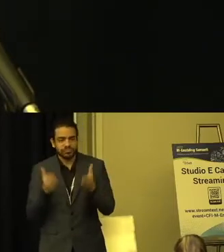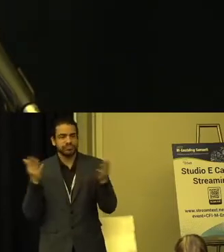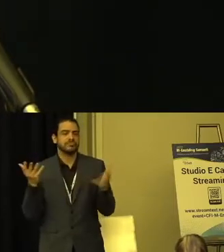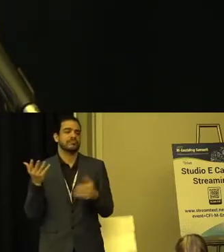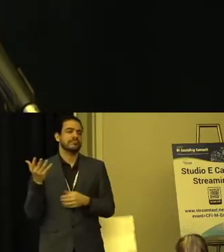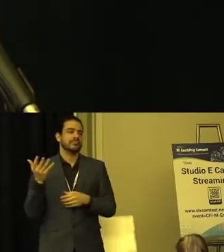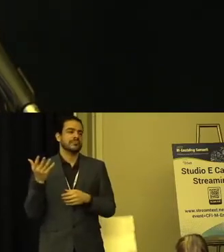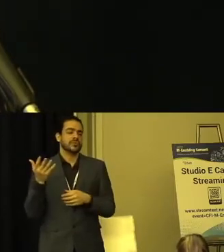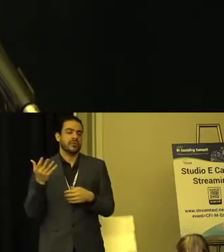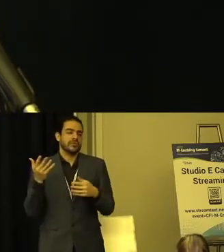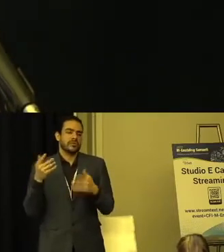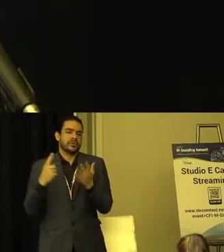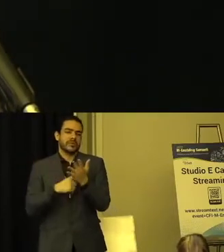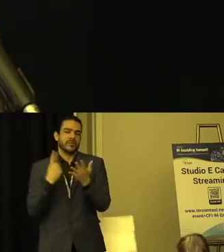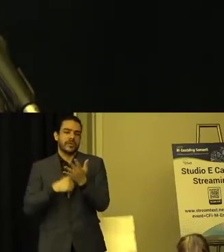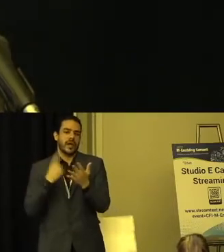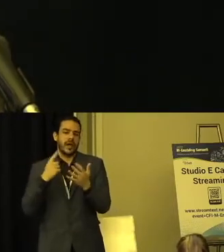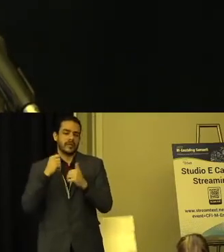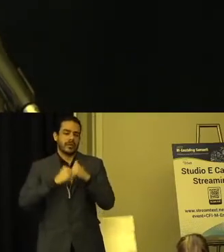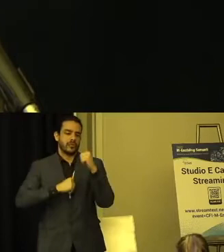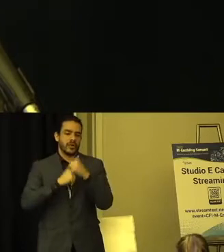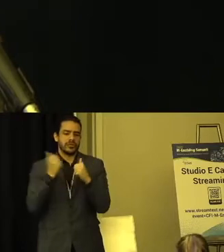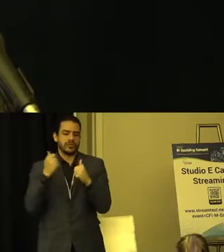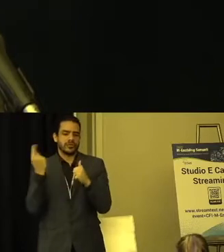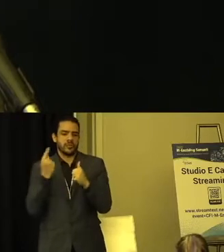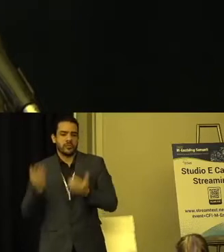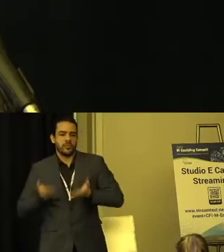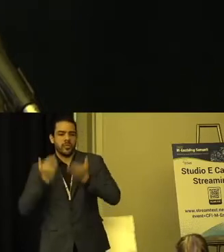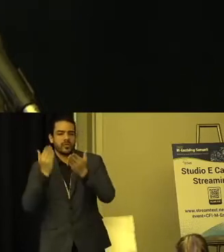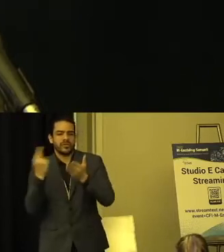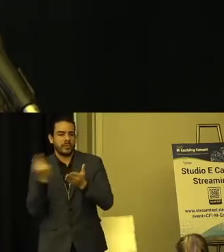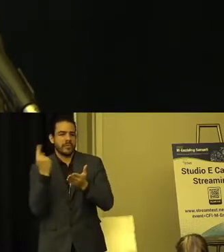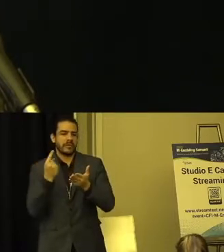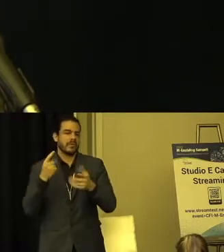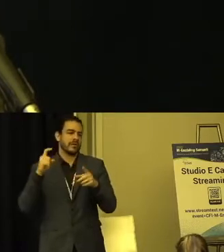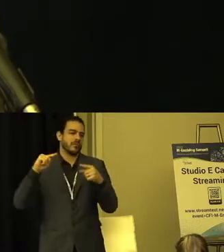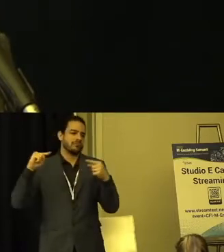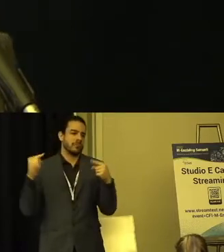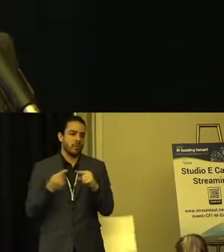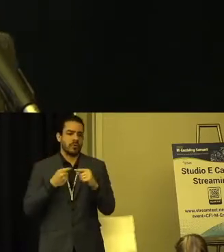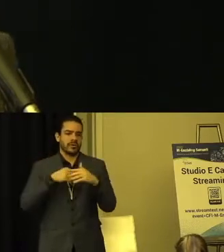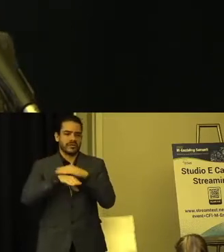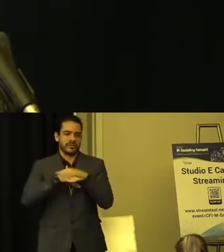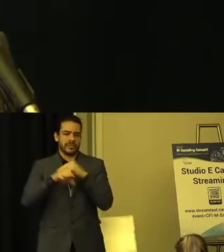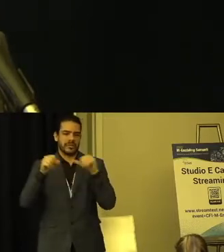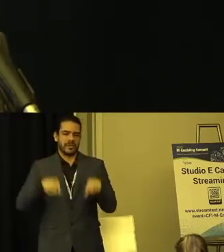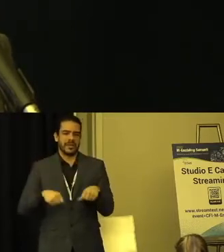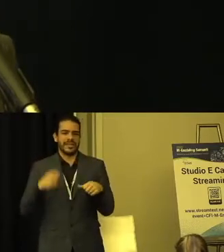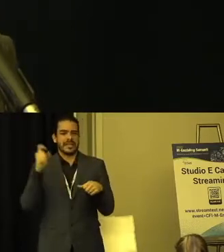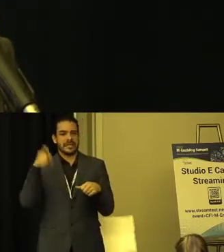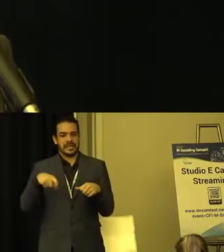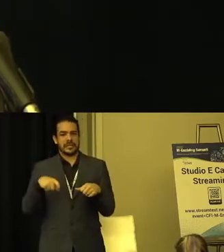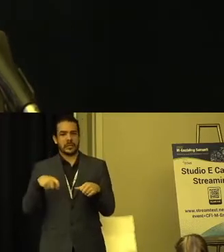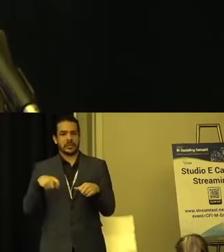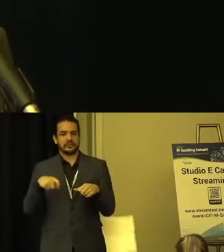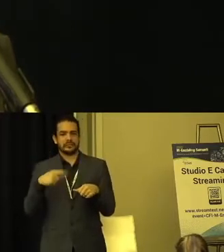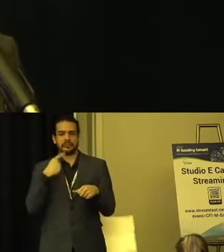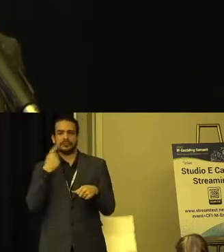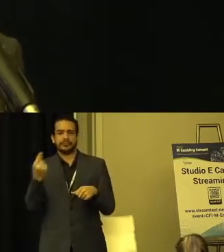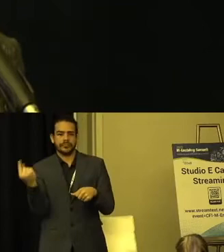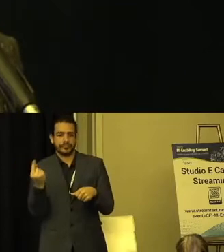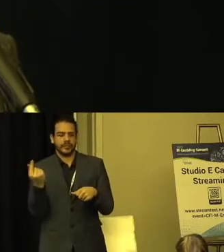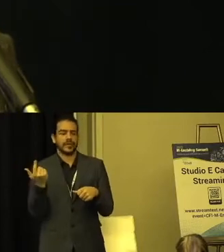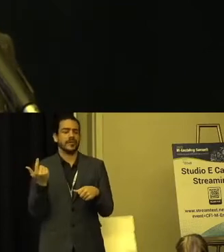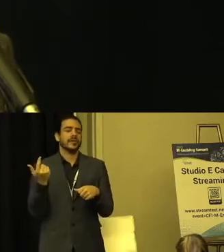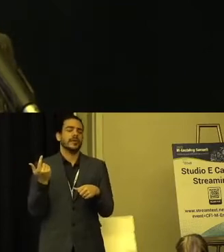now and then architectures proposed that would hurt accessibility, and we have to speak to that. But I think we gain a lot